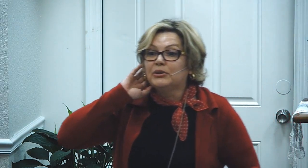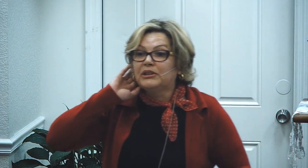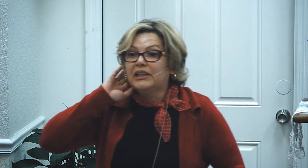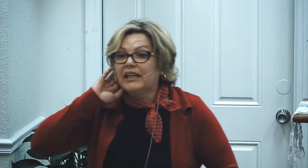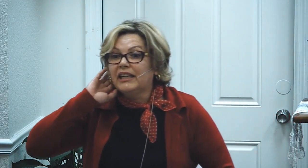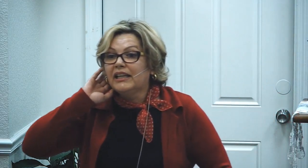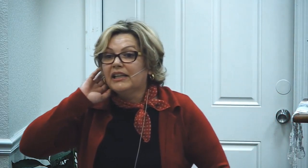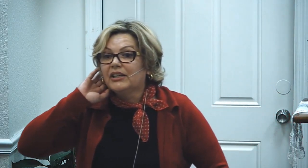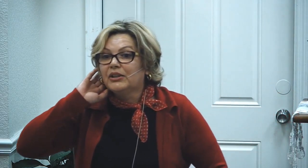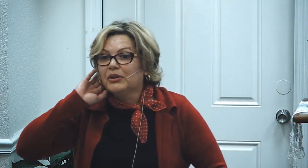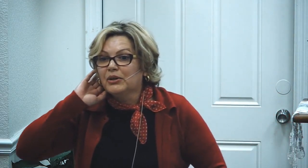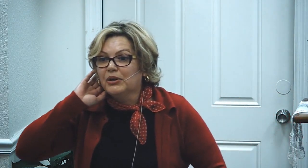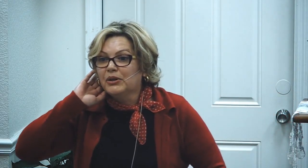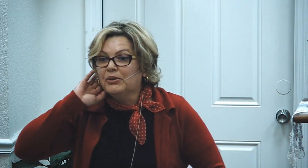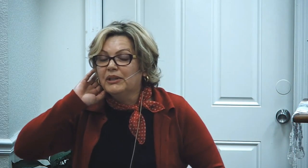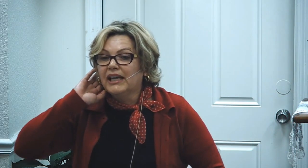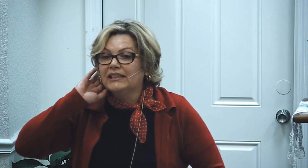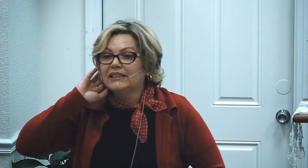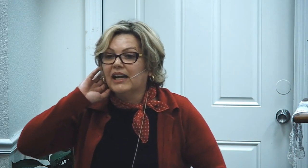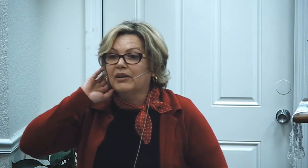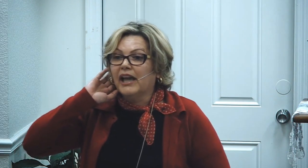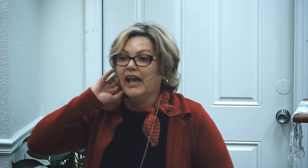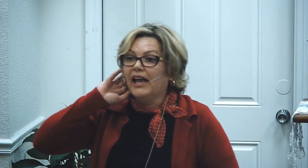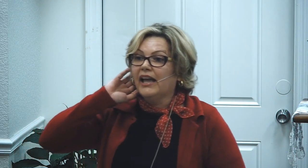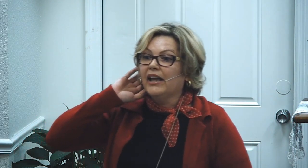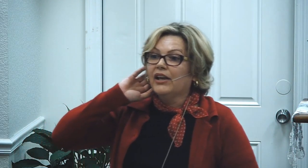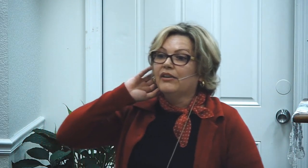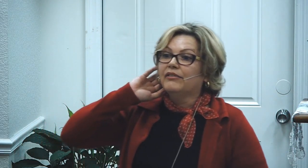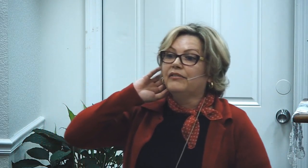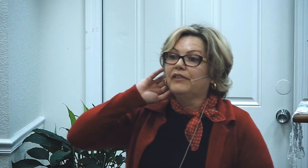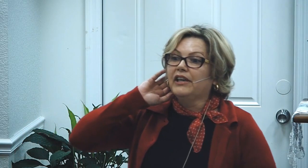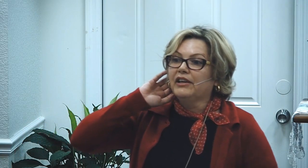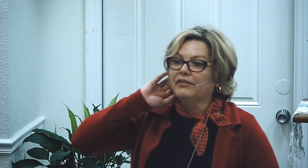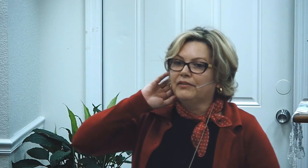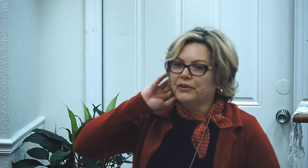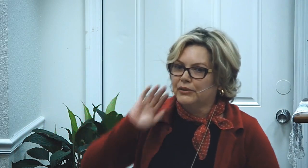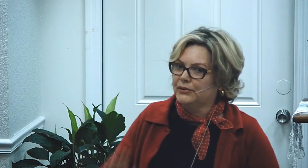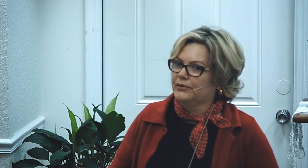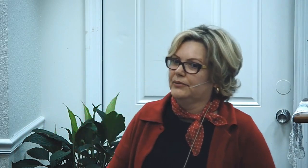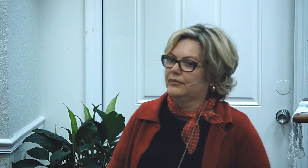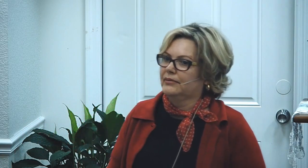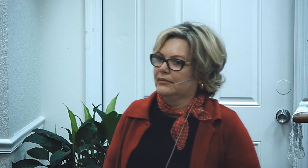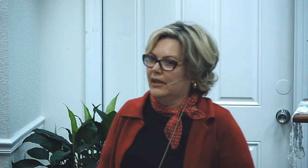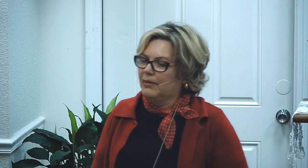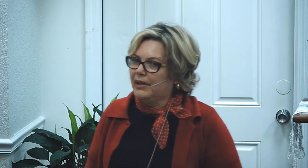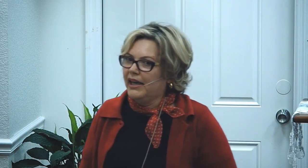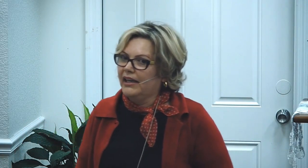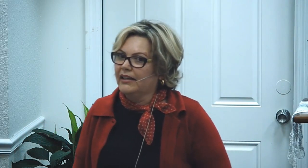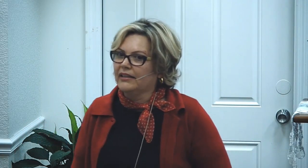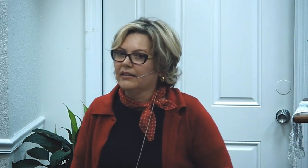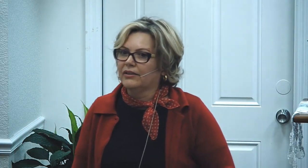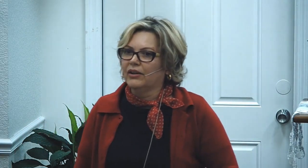resurrected. Jesus resurrected. And he's